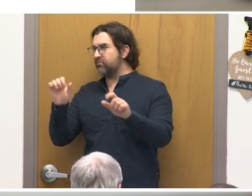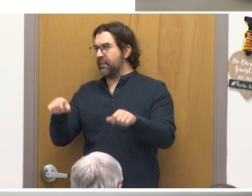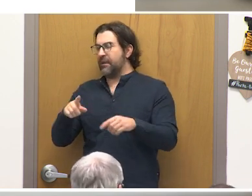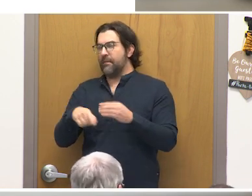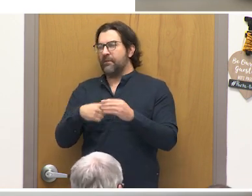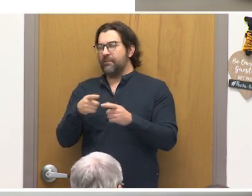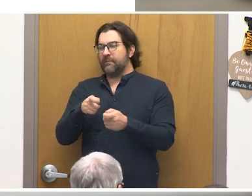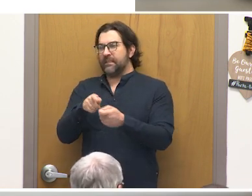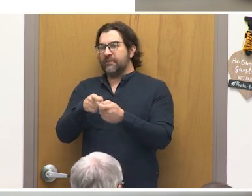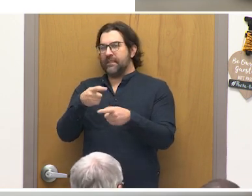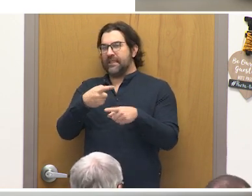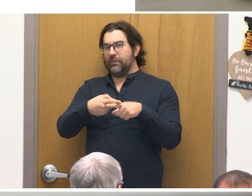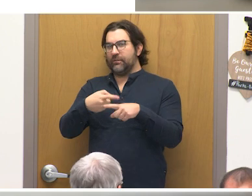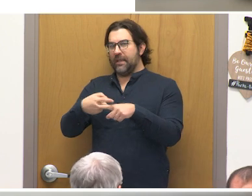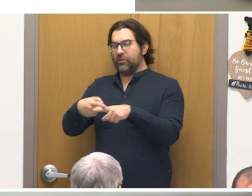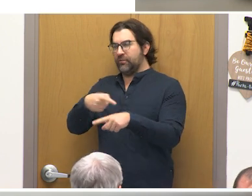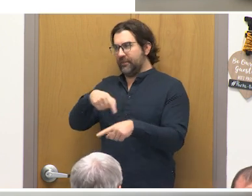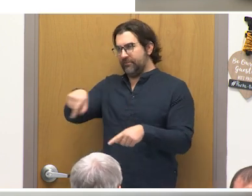intersections along the corridor.